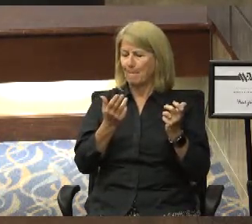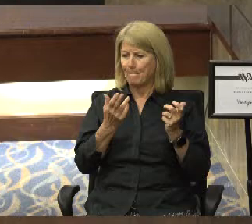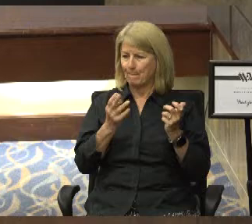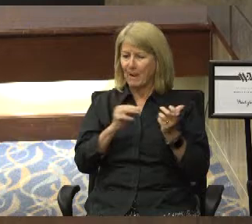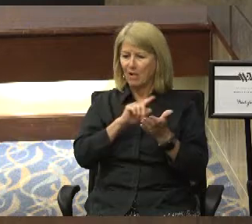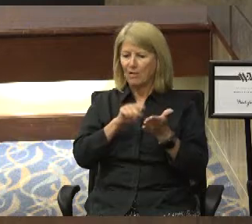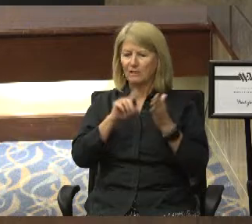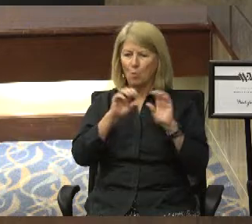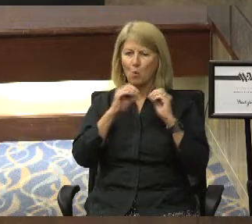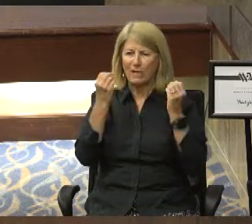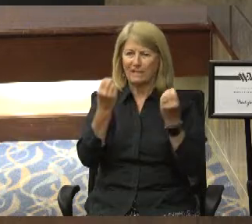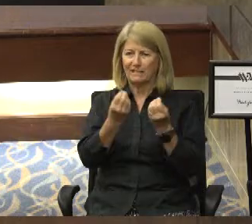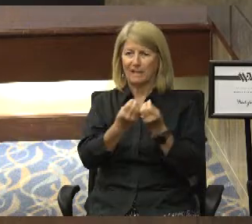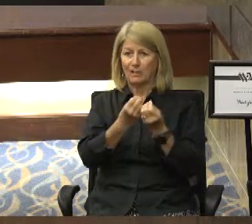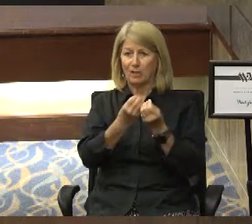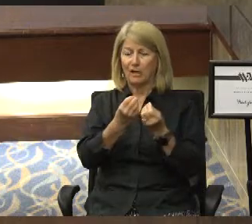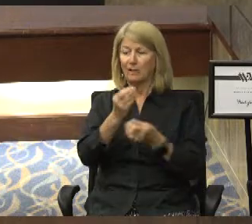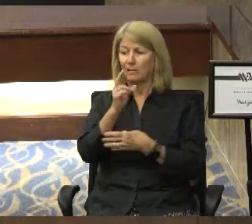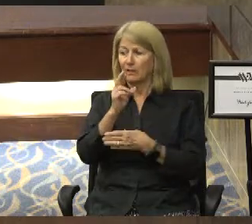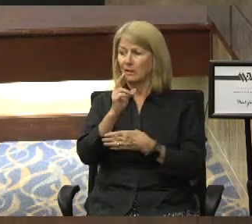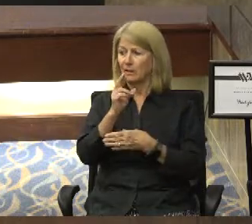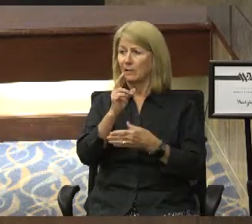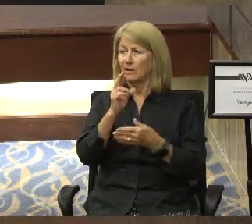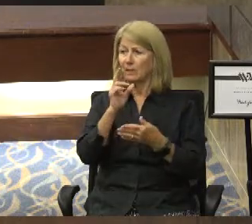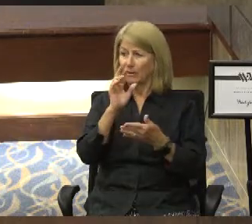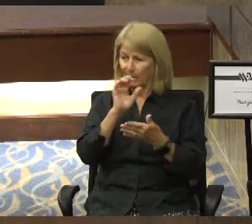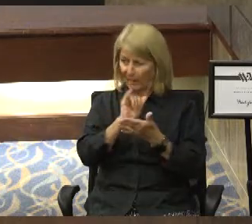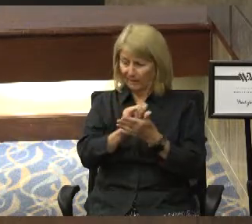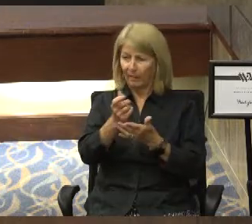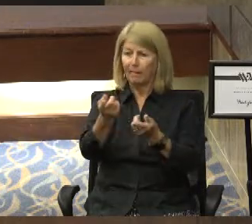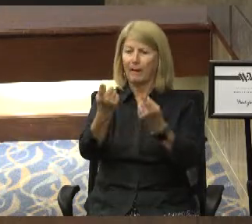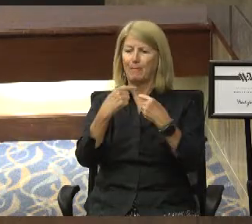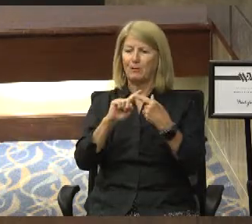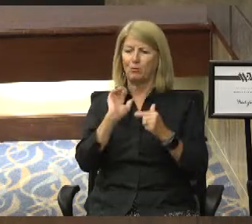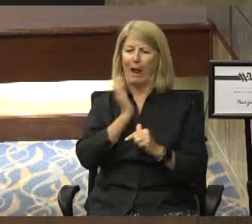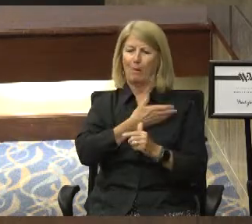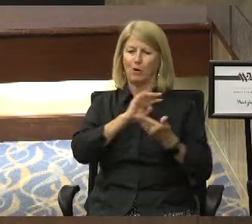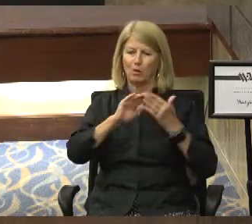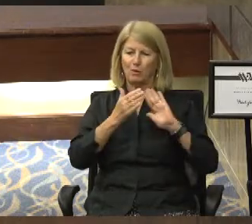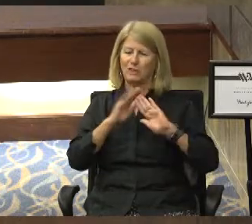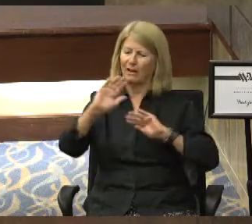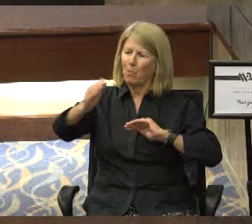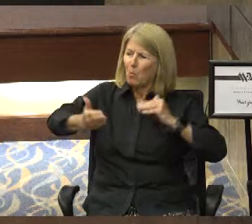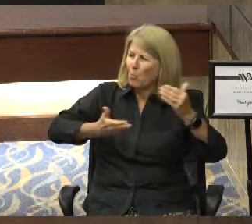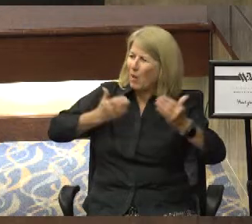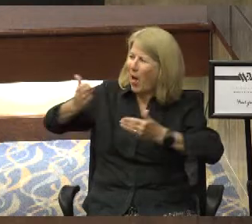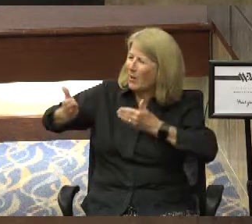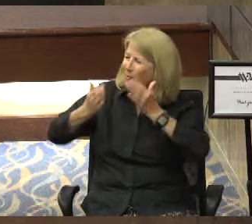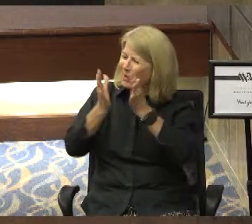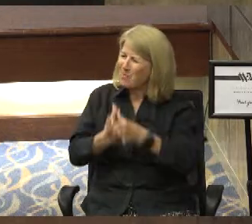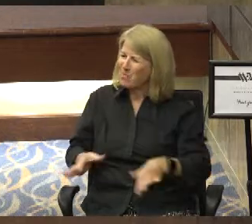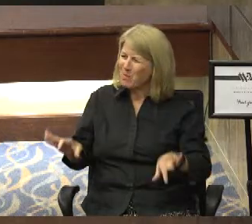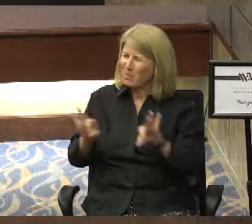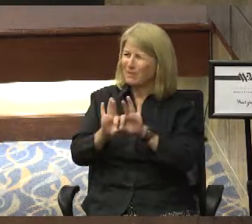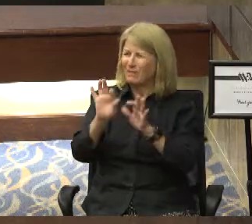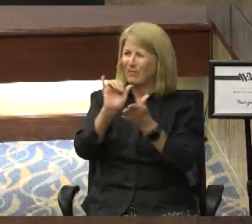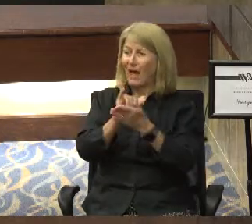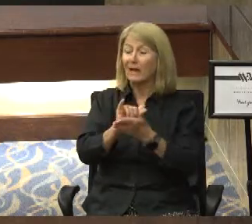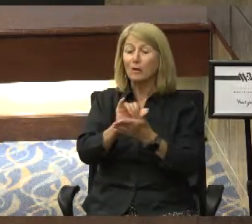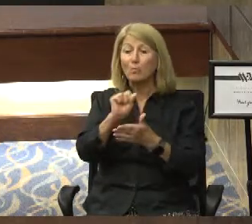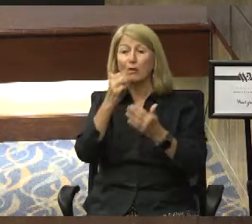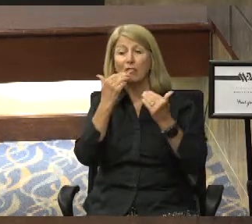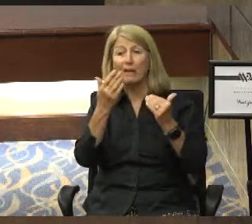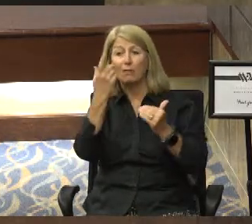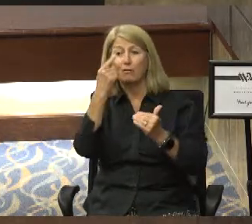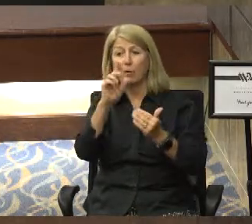this organization and its coming into our community, and welcome the significance of that. So, thankful